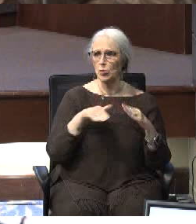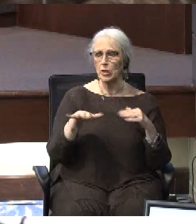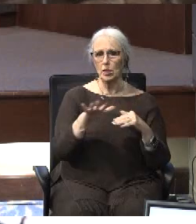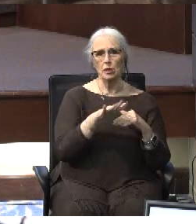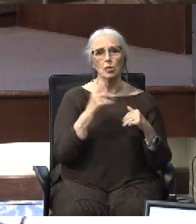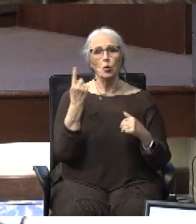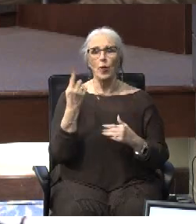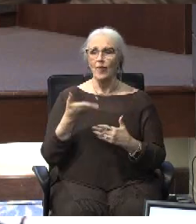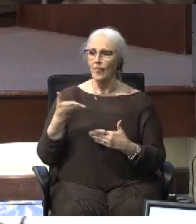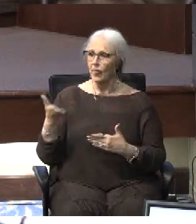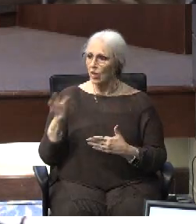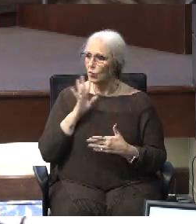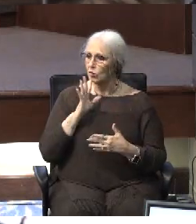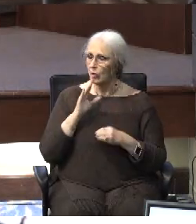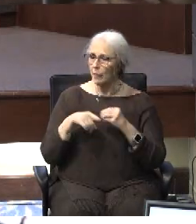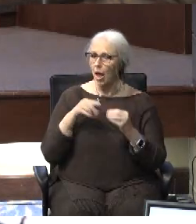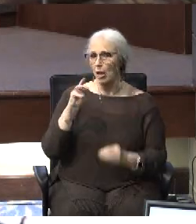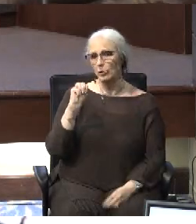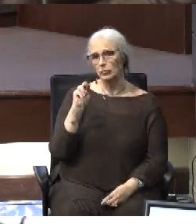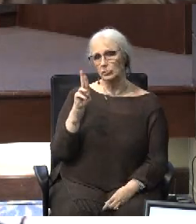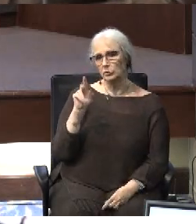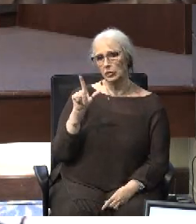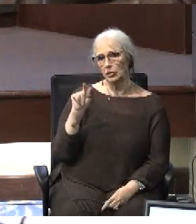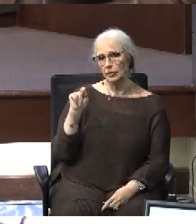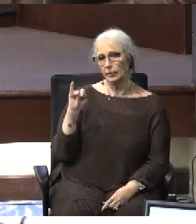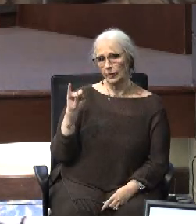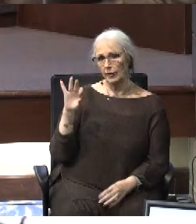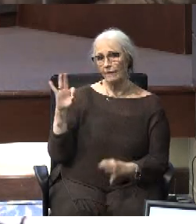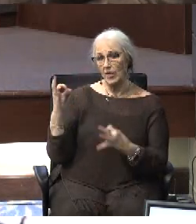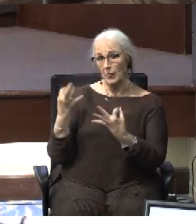of the things we touched on would be the multifamily.